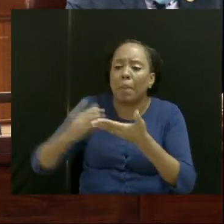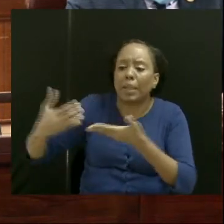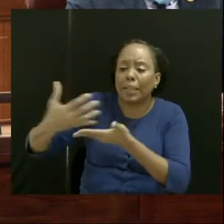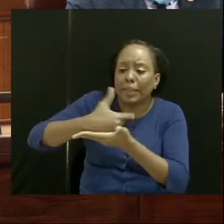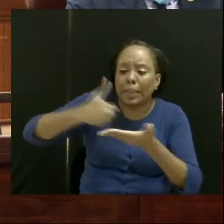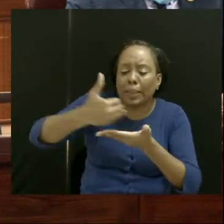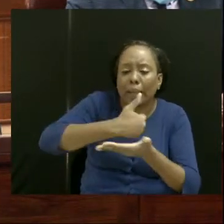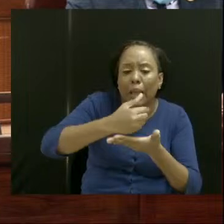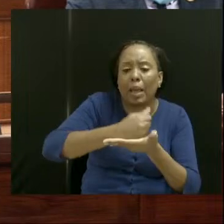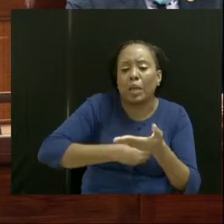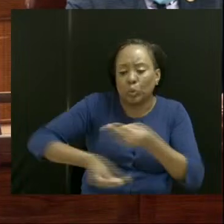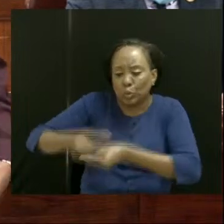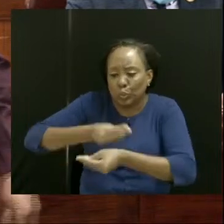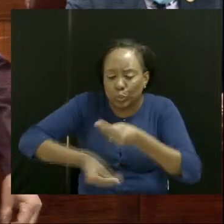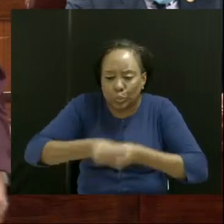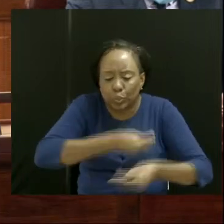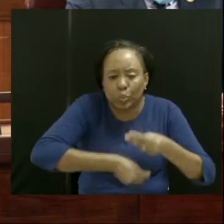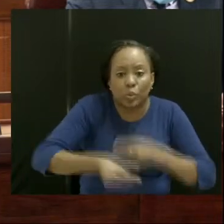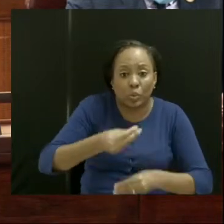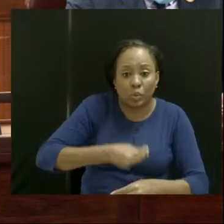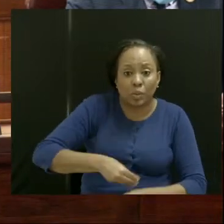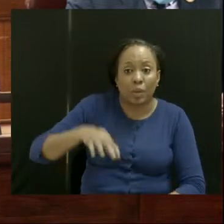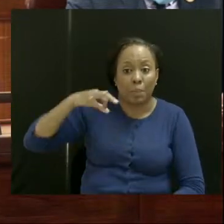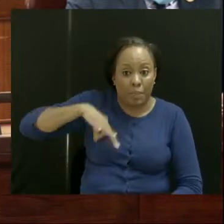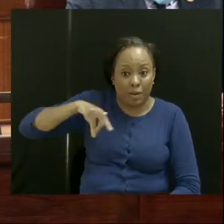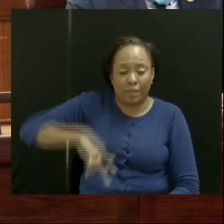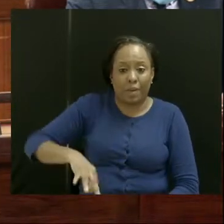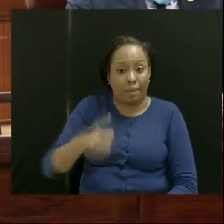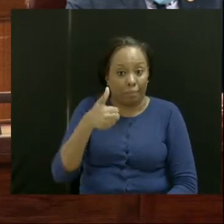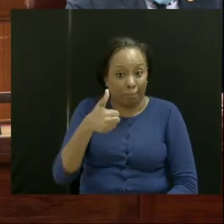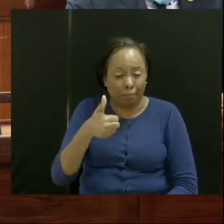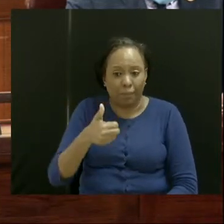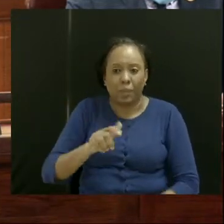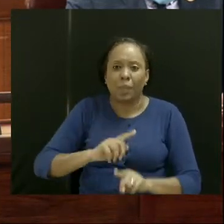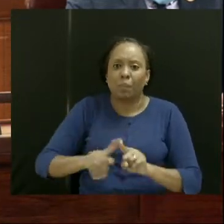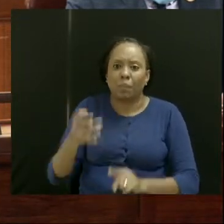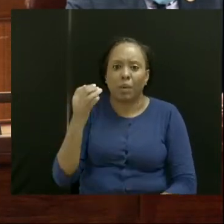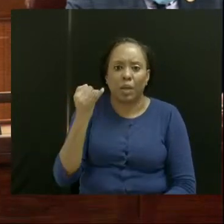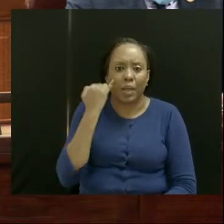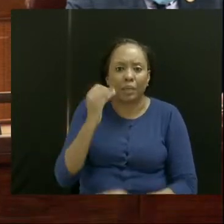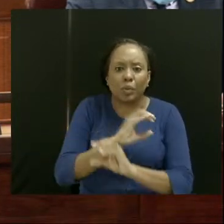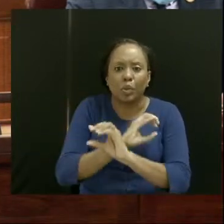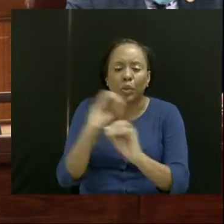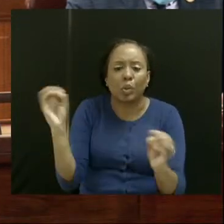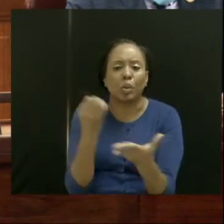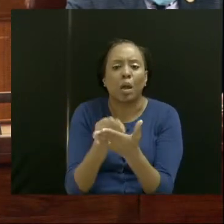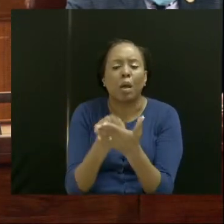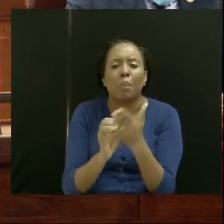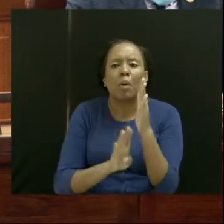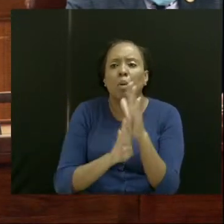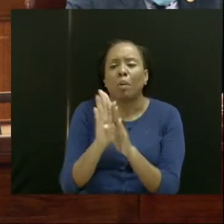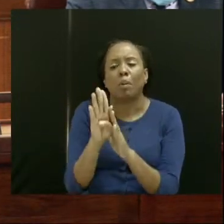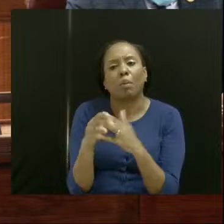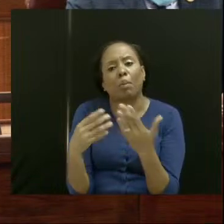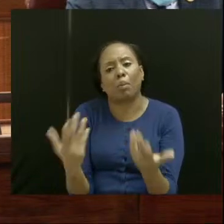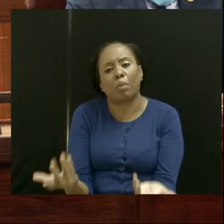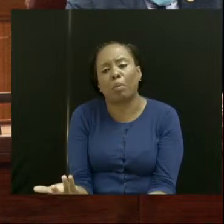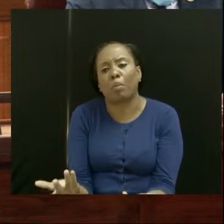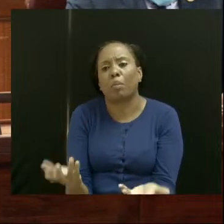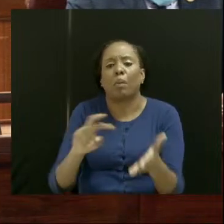will be empowered not only to repay that debt, but to make a life for themselves and